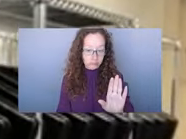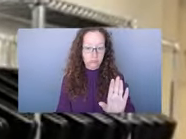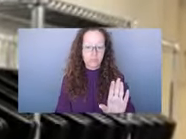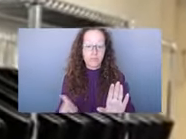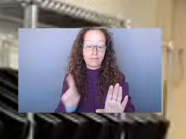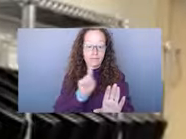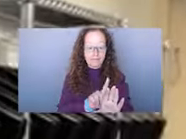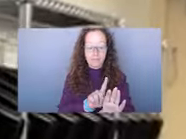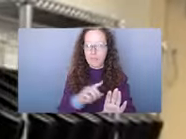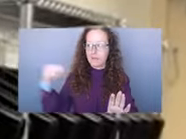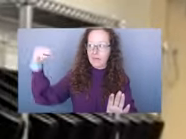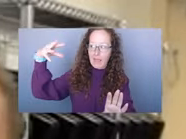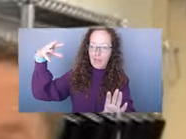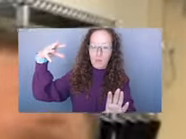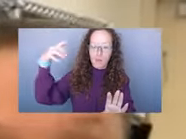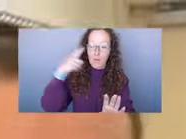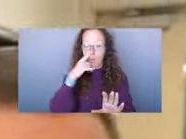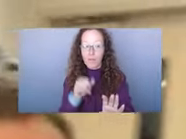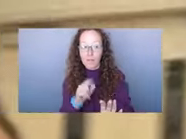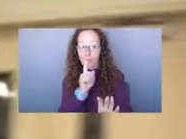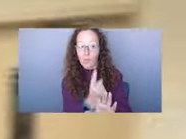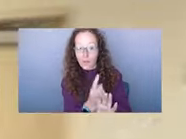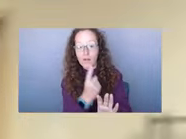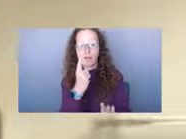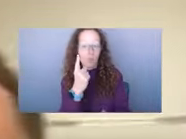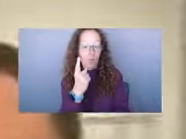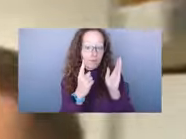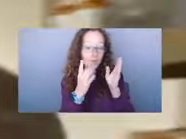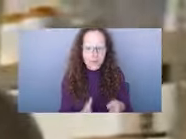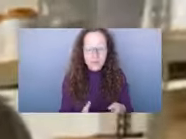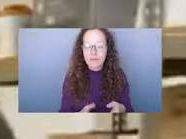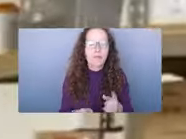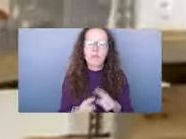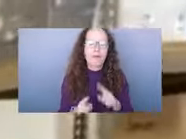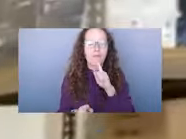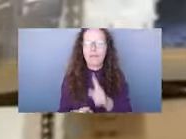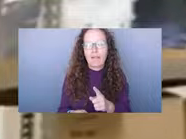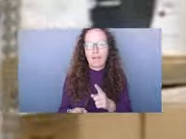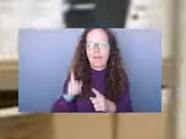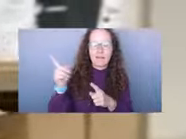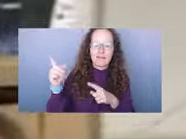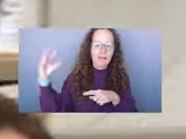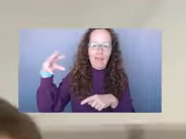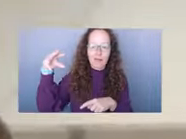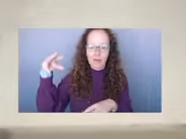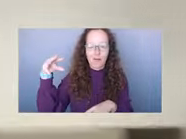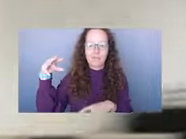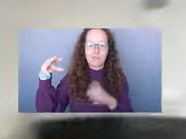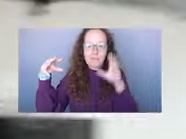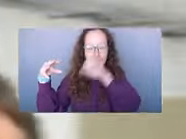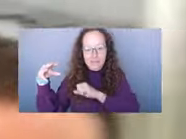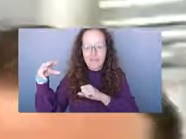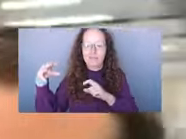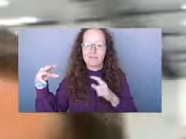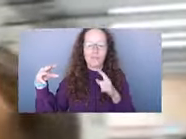but actually we have two. And if you just watched a little bit more before and after, you'd see that there's always two people entering the